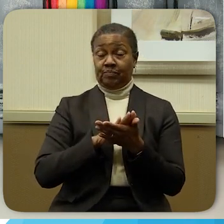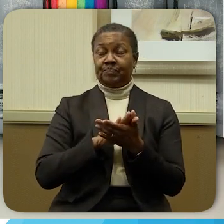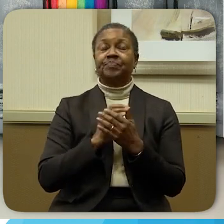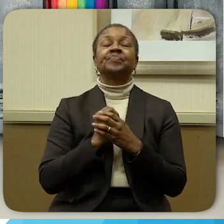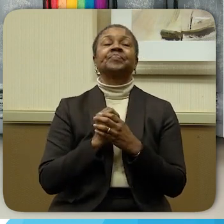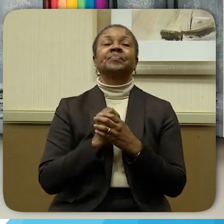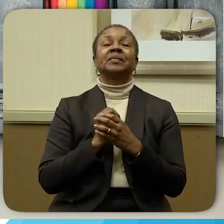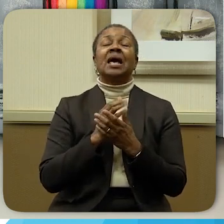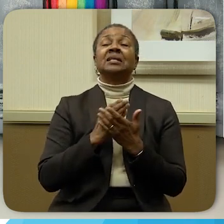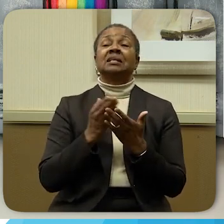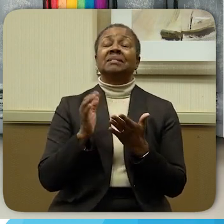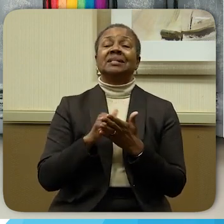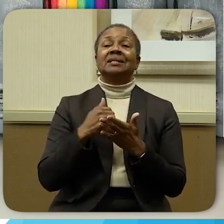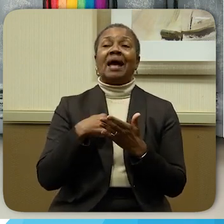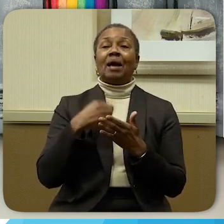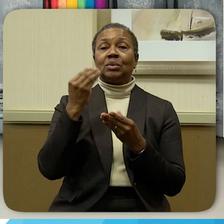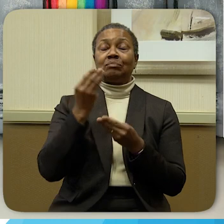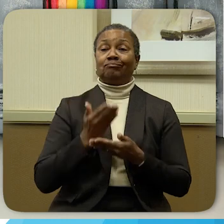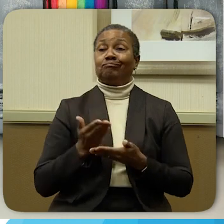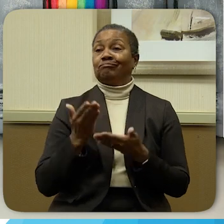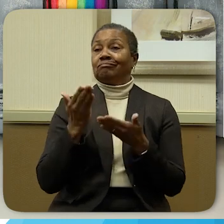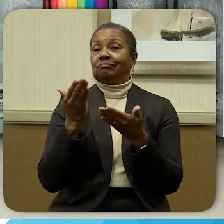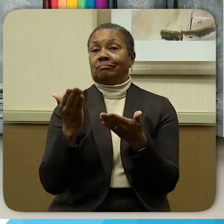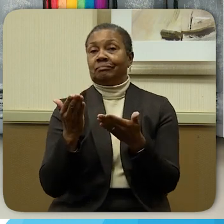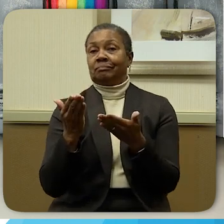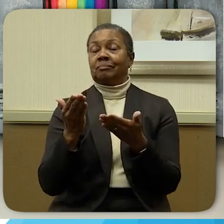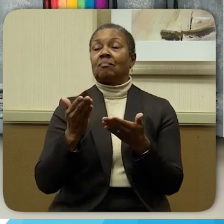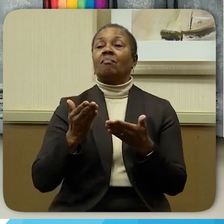takeaway points that I would say if someone,